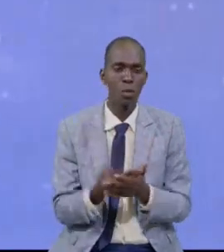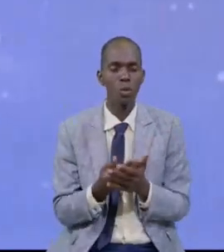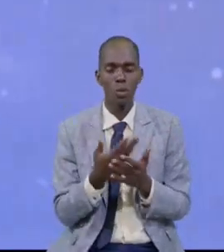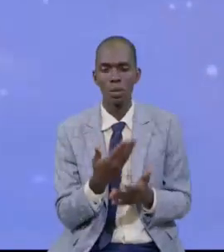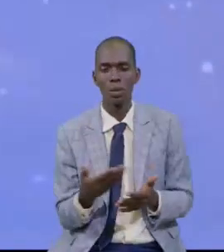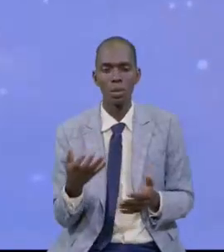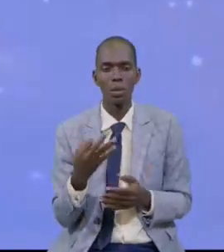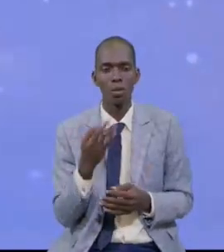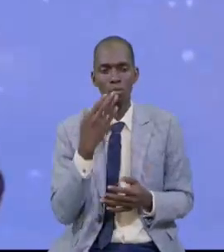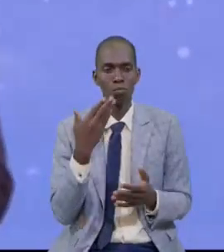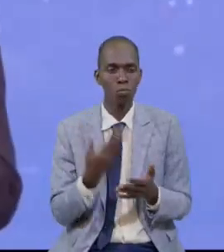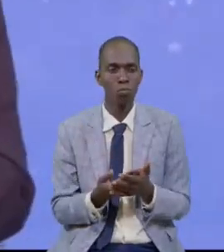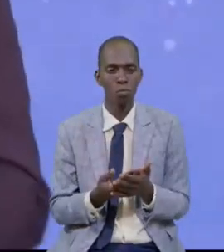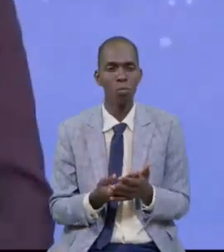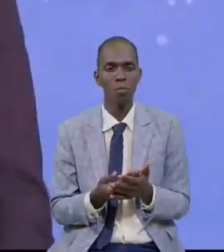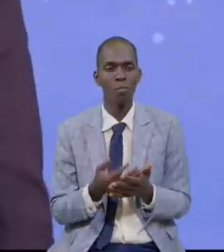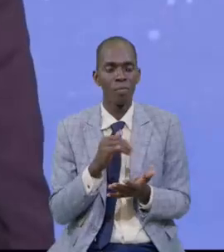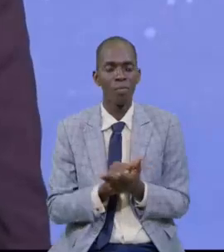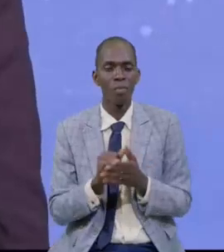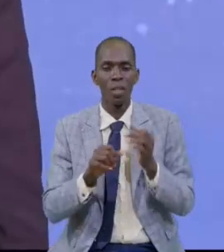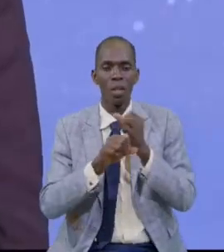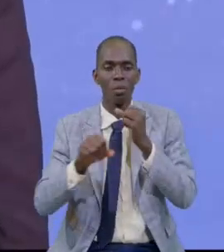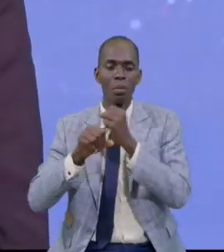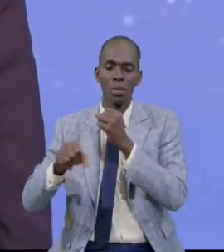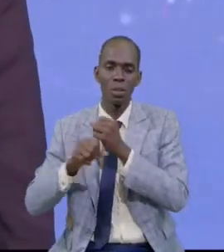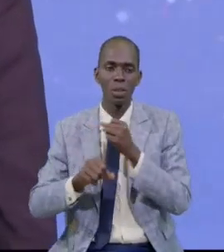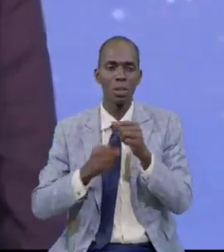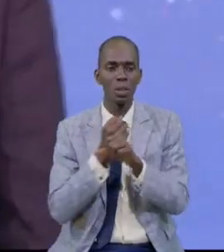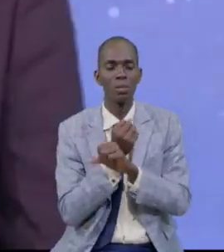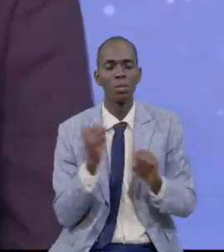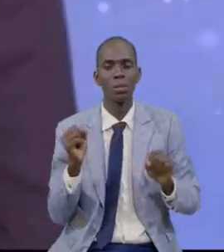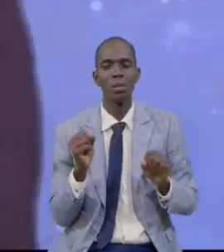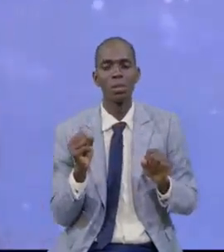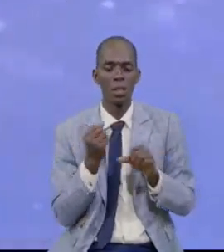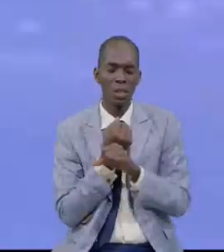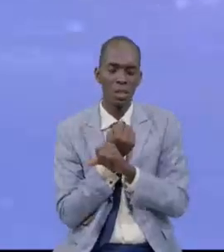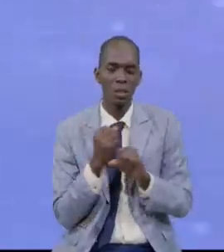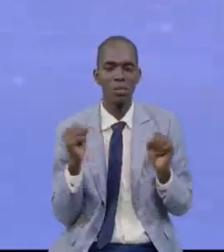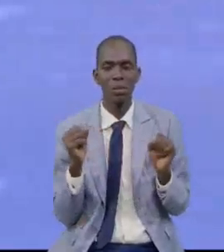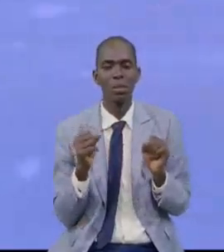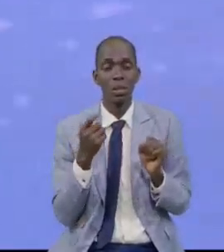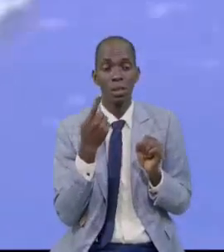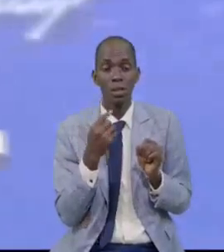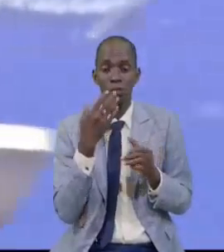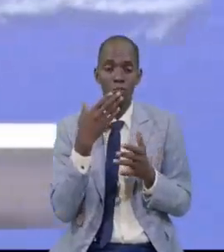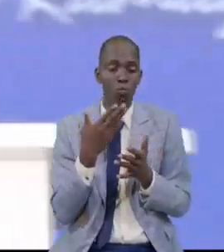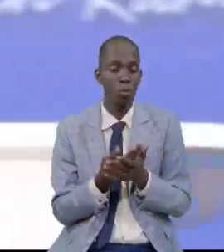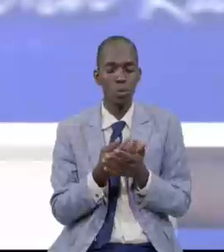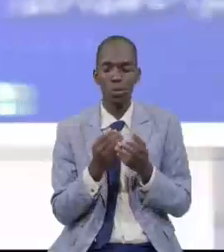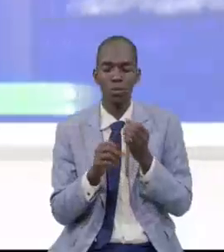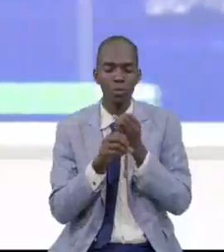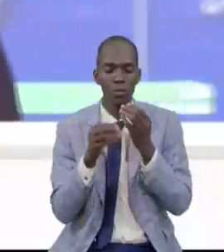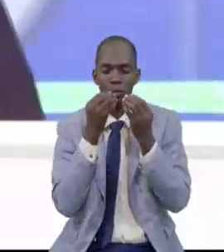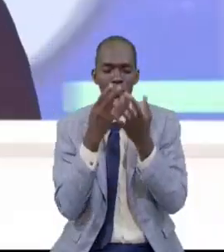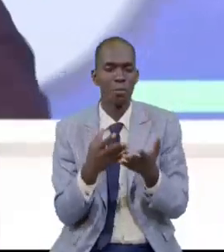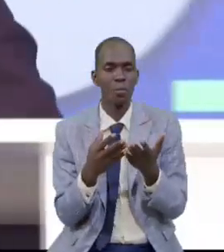of good, that publisheth salvation. Salvation. The good news of salvation, the